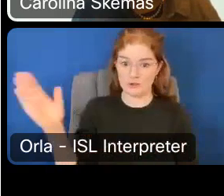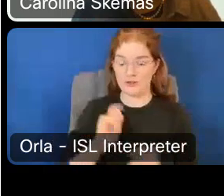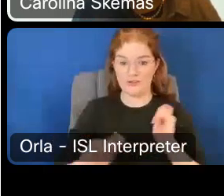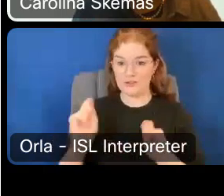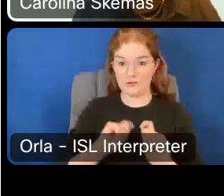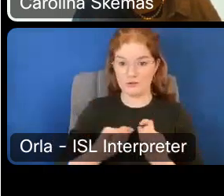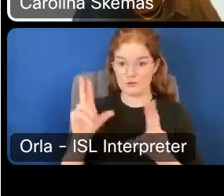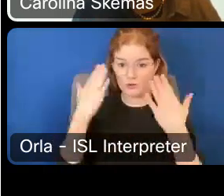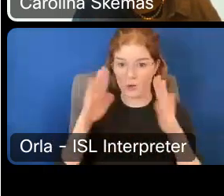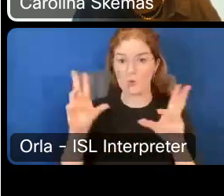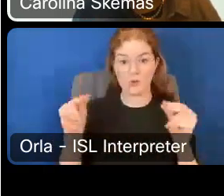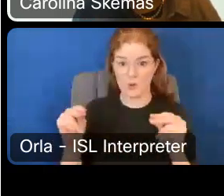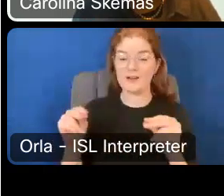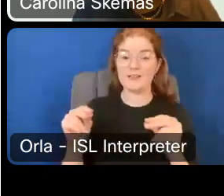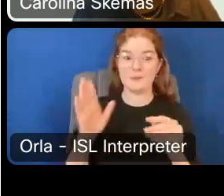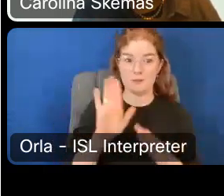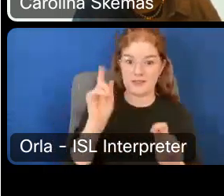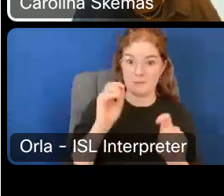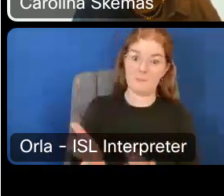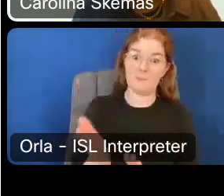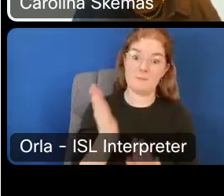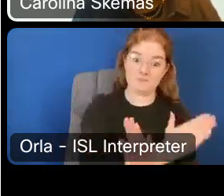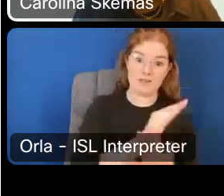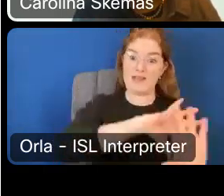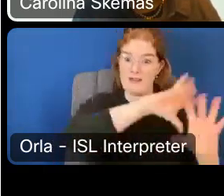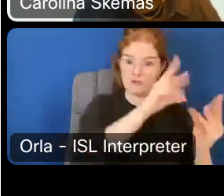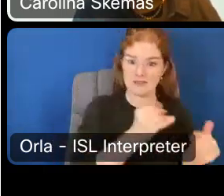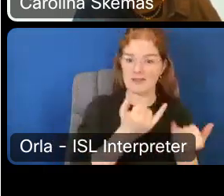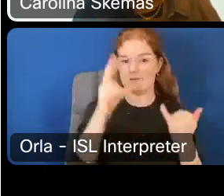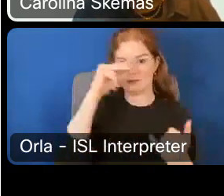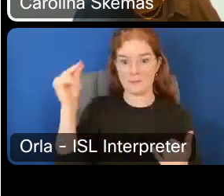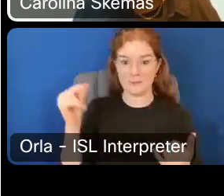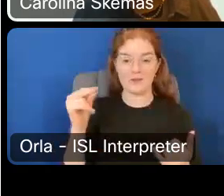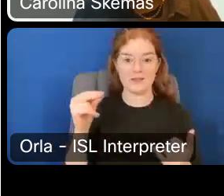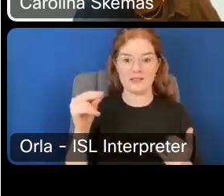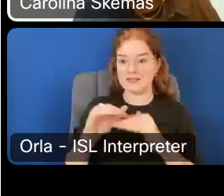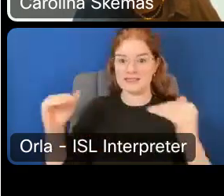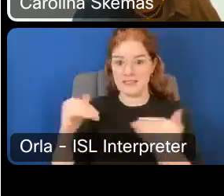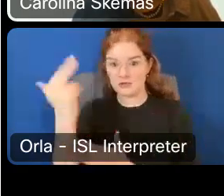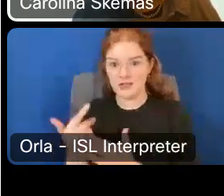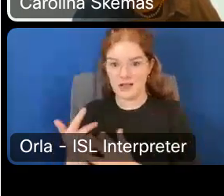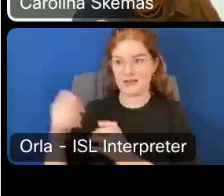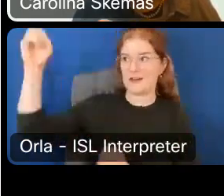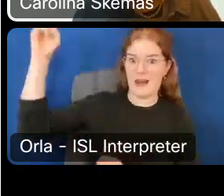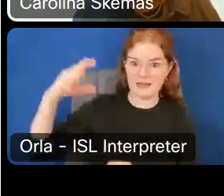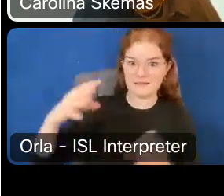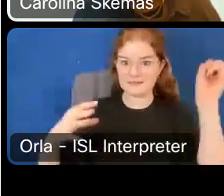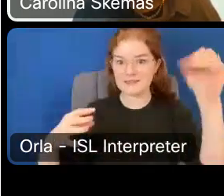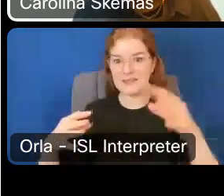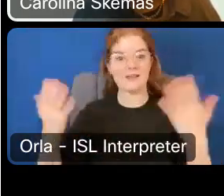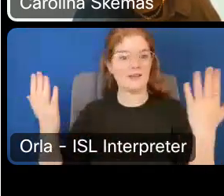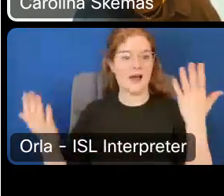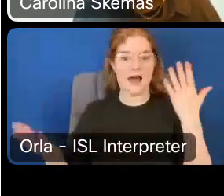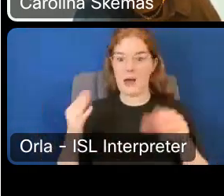play, but it's when you consider everything from the stage design, light design, how do the